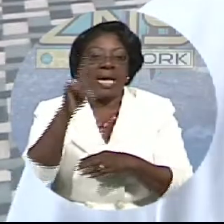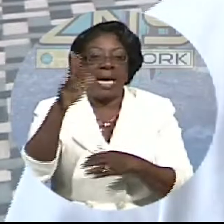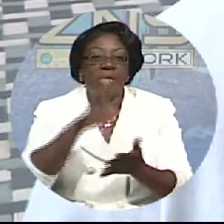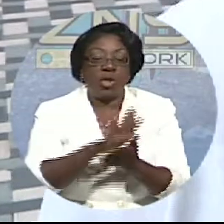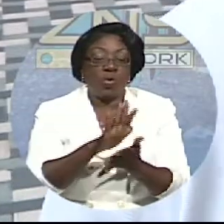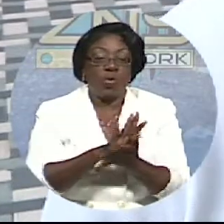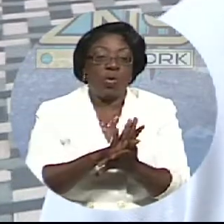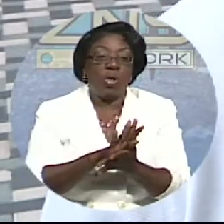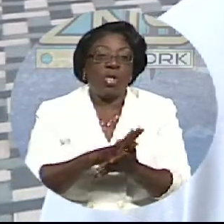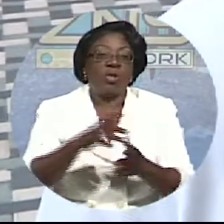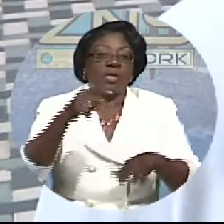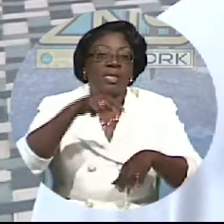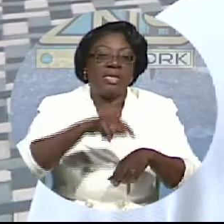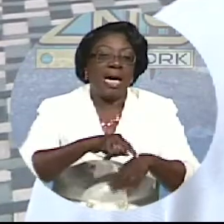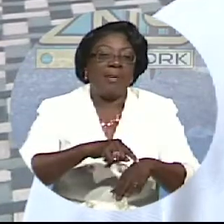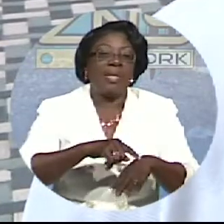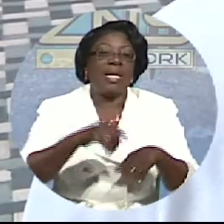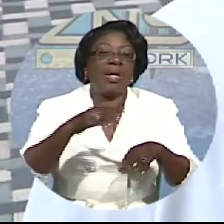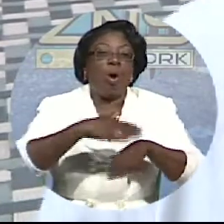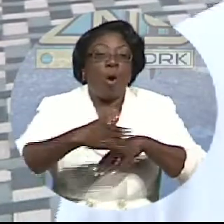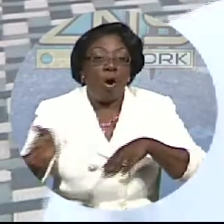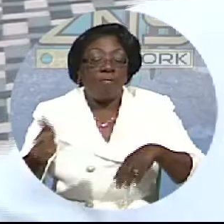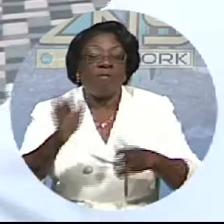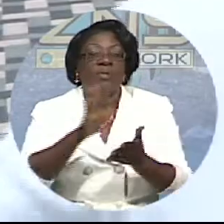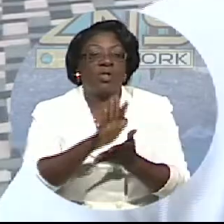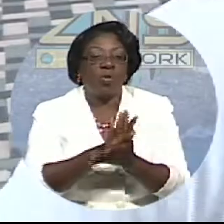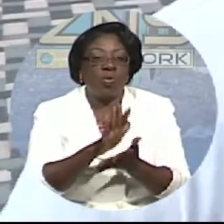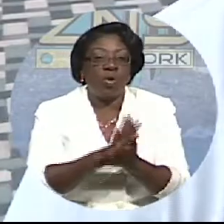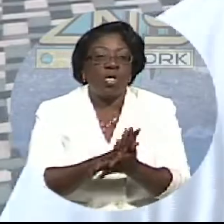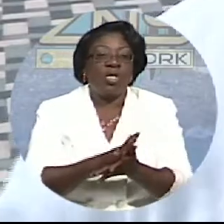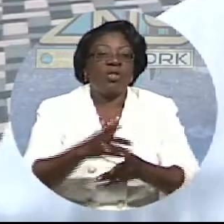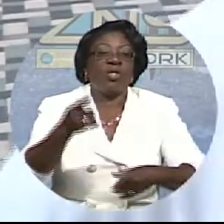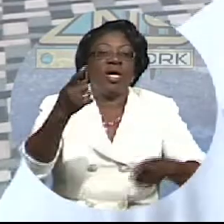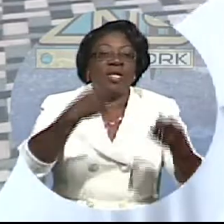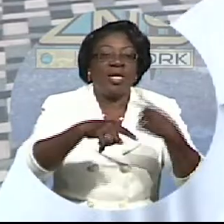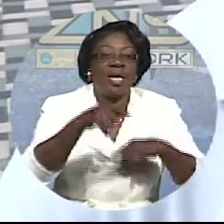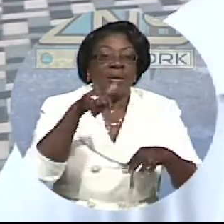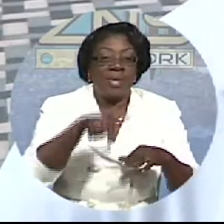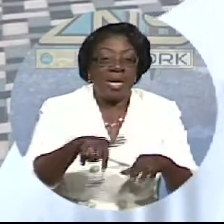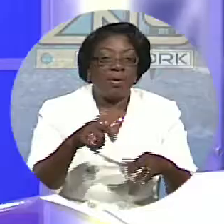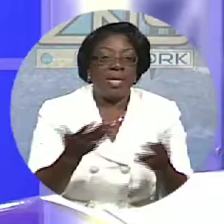so this was the time they get spring break. So, of course, we're going to come down right away.